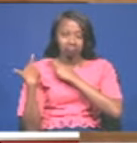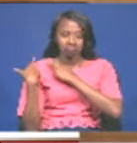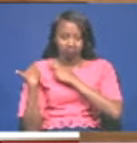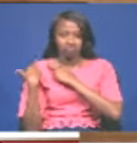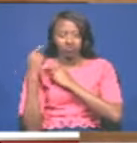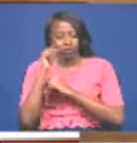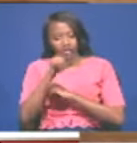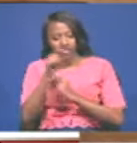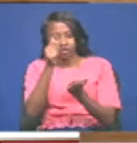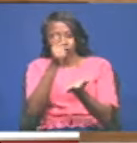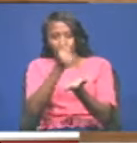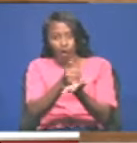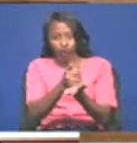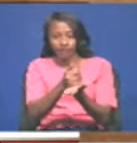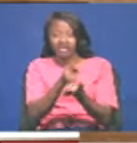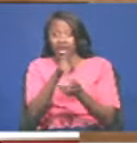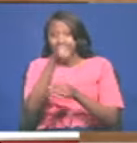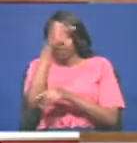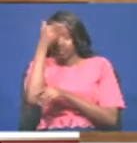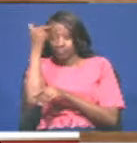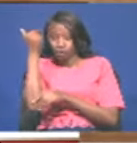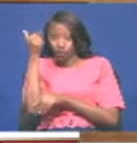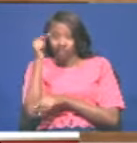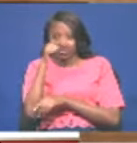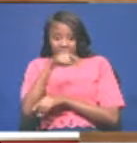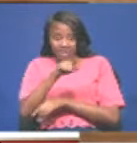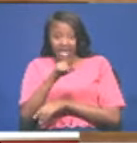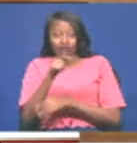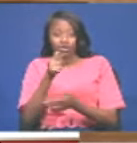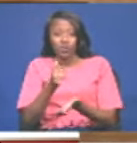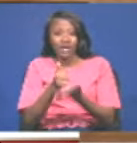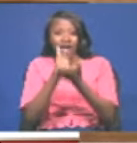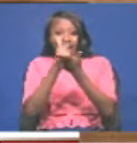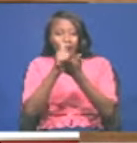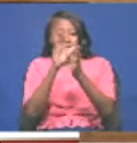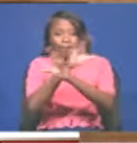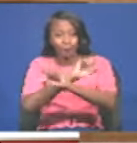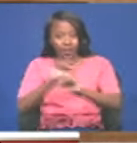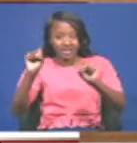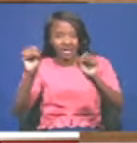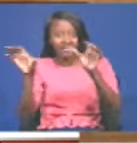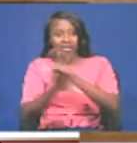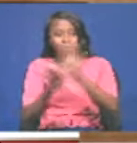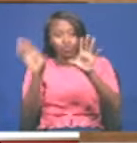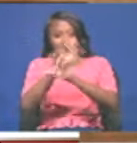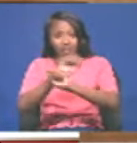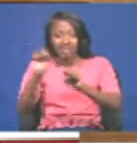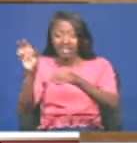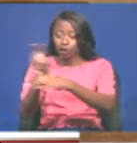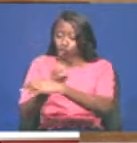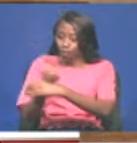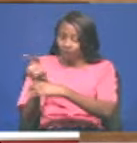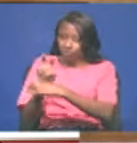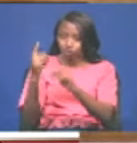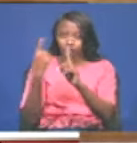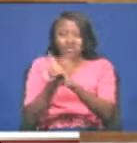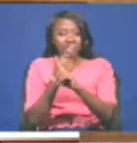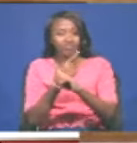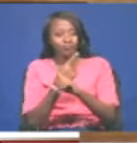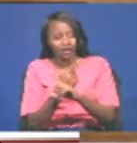He will assist the President and Deputy President in the coordination and supervision of government ministries and state